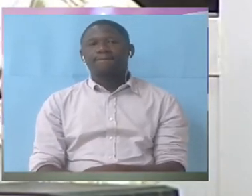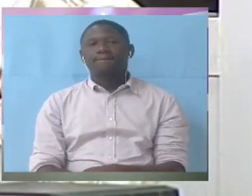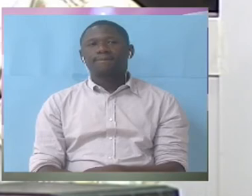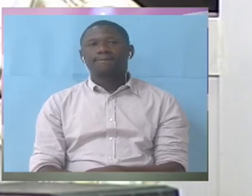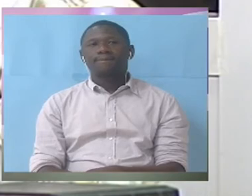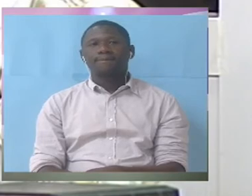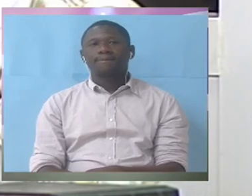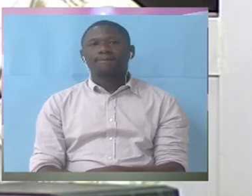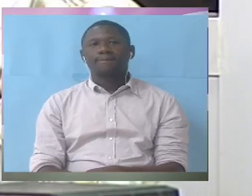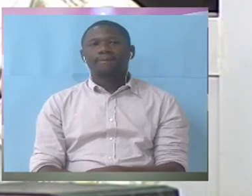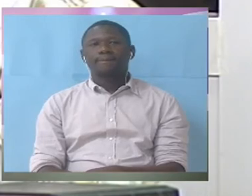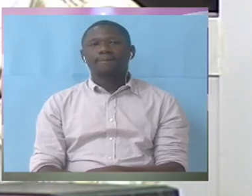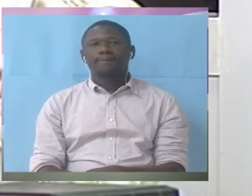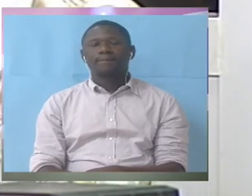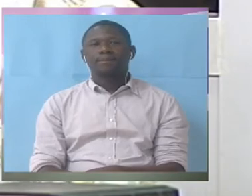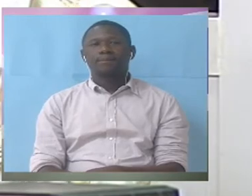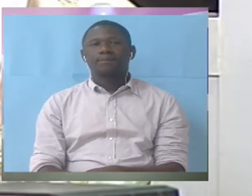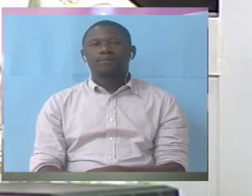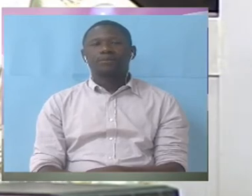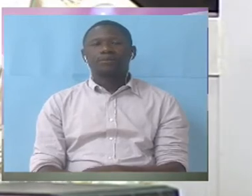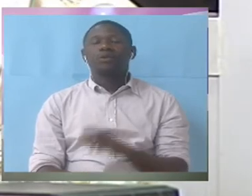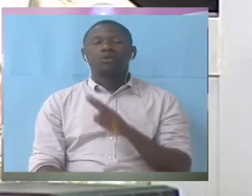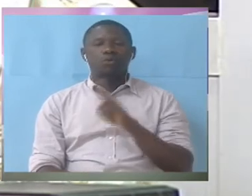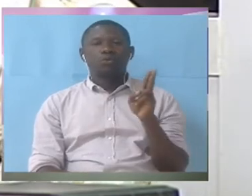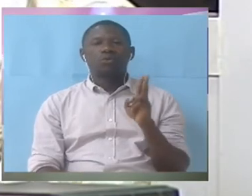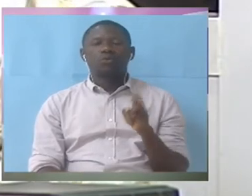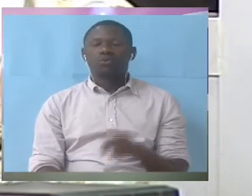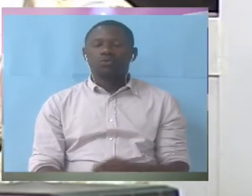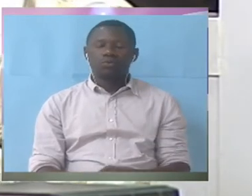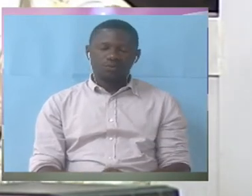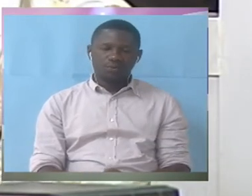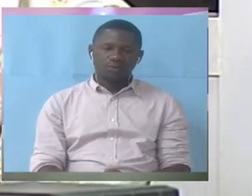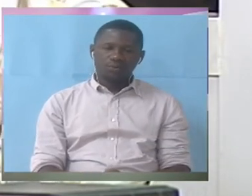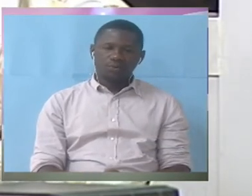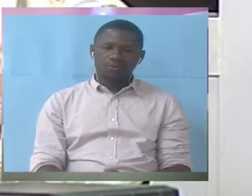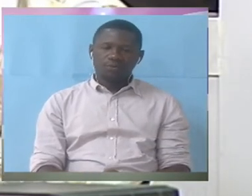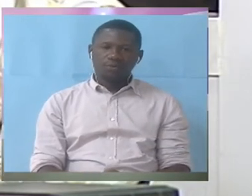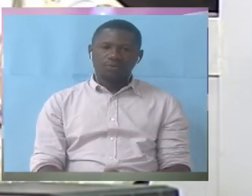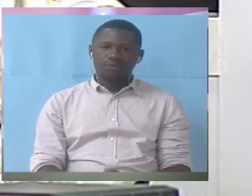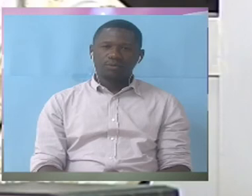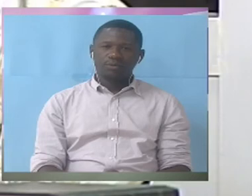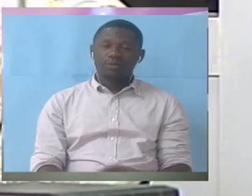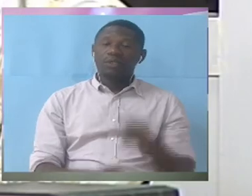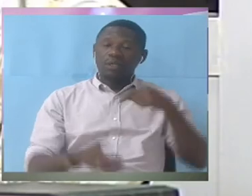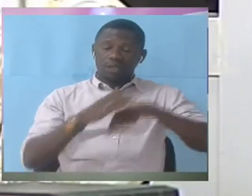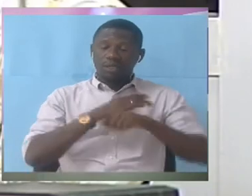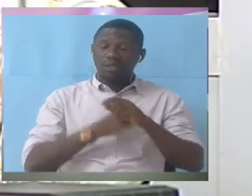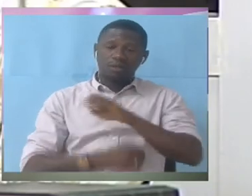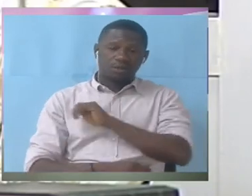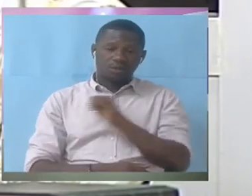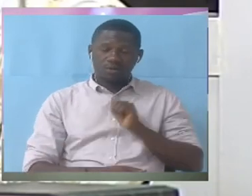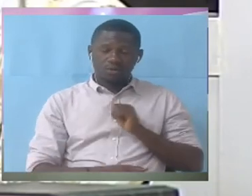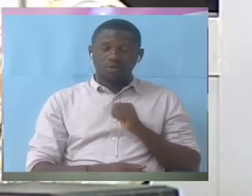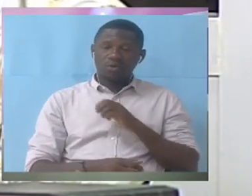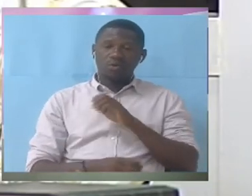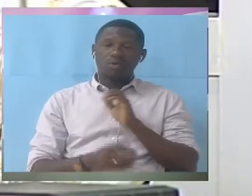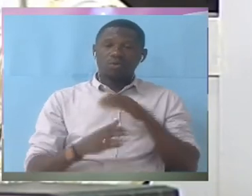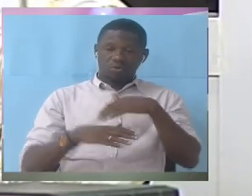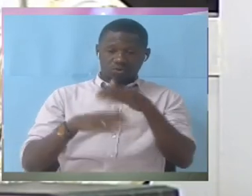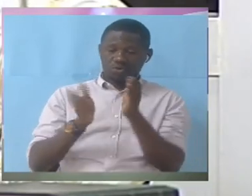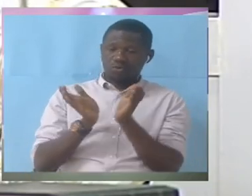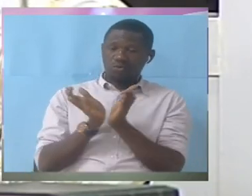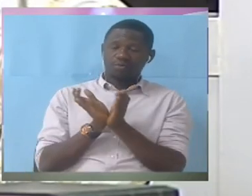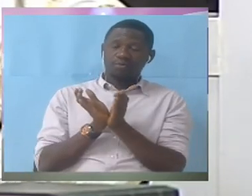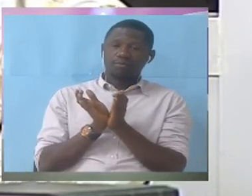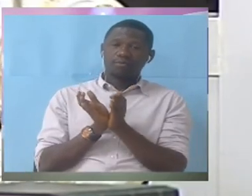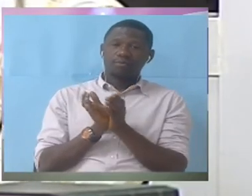ngi dem ci wali fajj no not really amongst our group de ñun ni neen ci